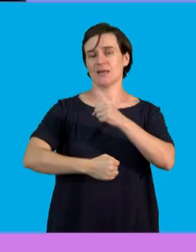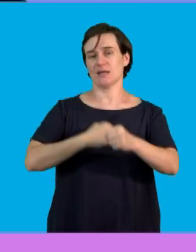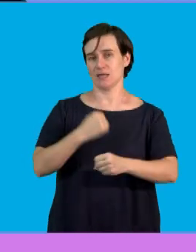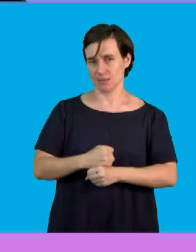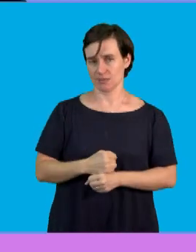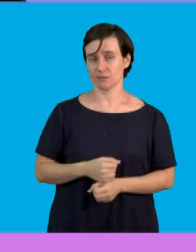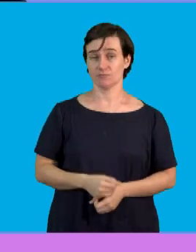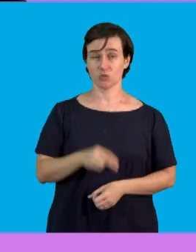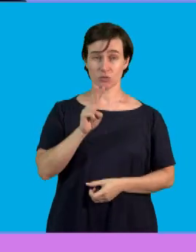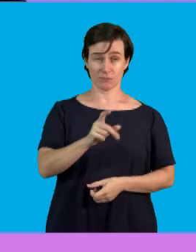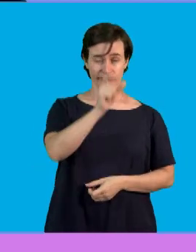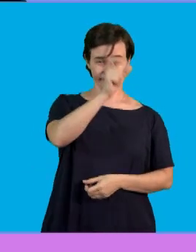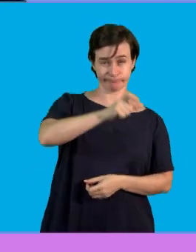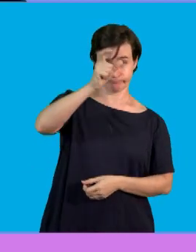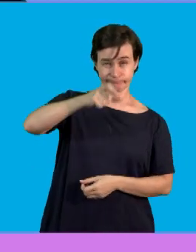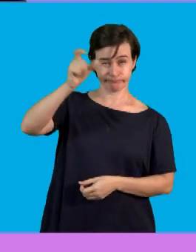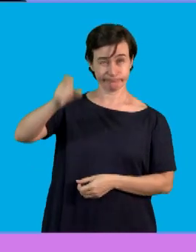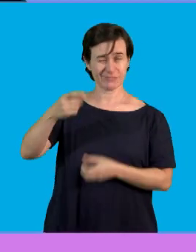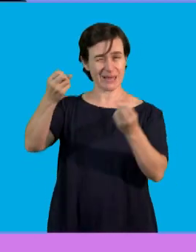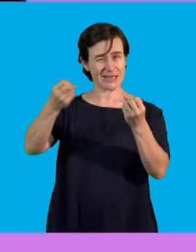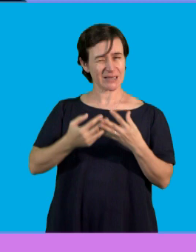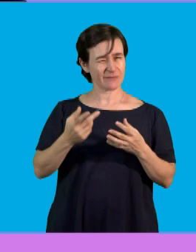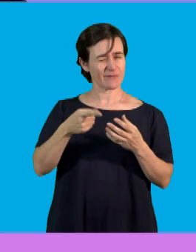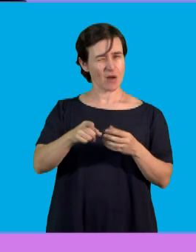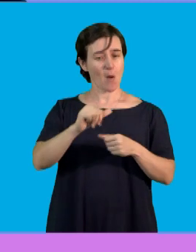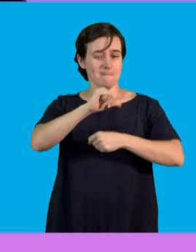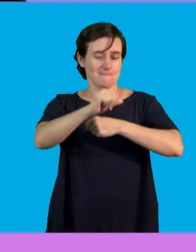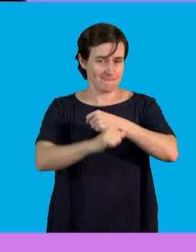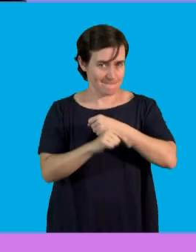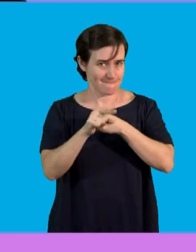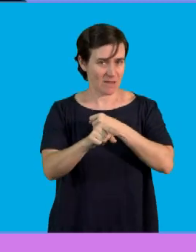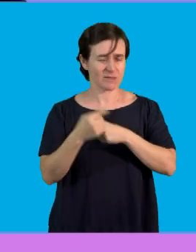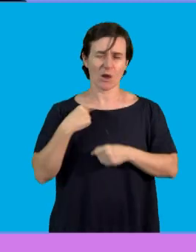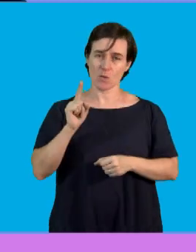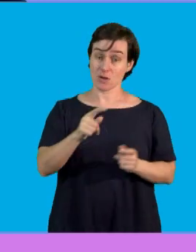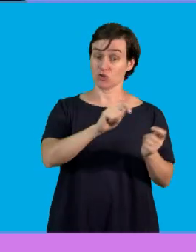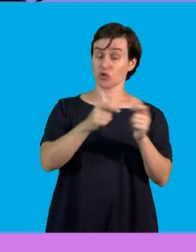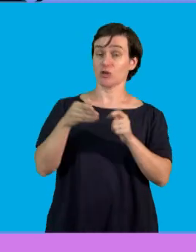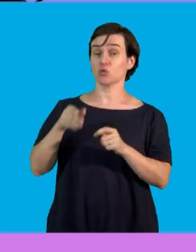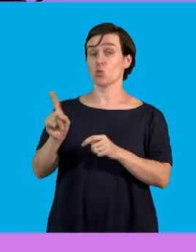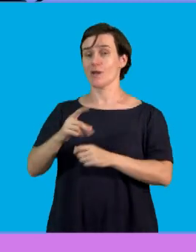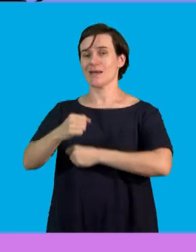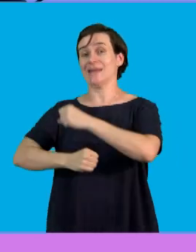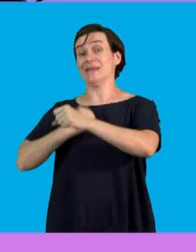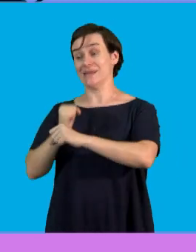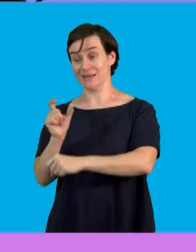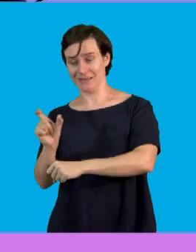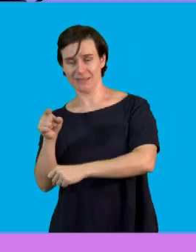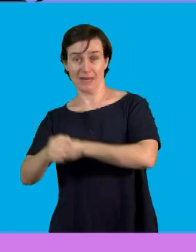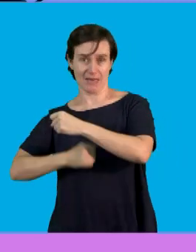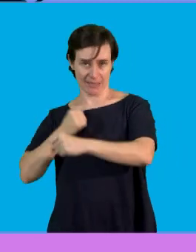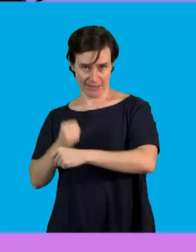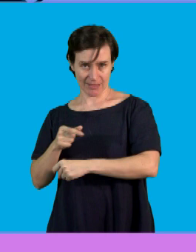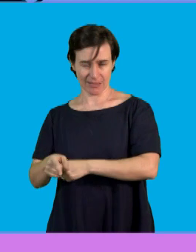given the periods in months. Converting that to years, we are going to look at